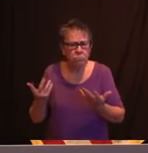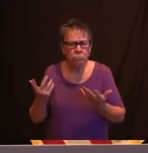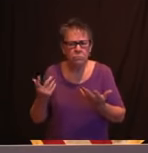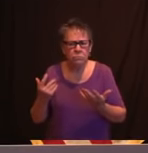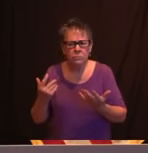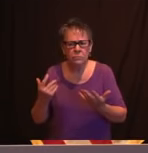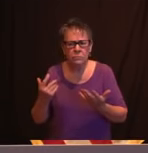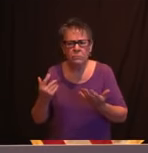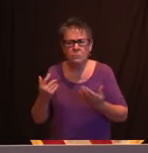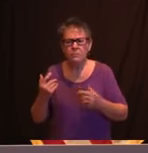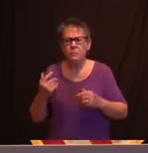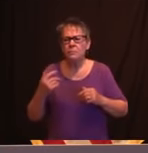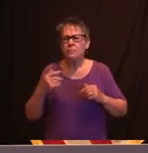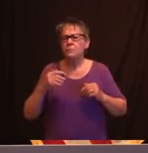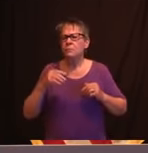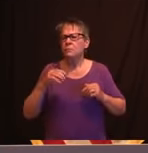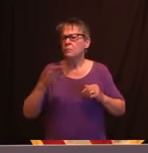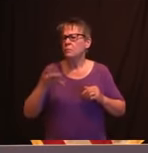deaths as well? Thank you.